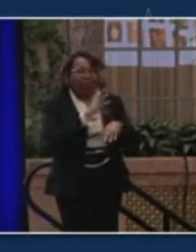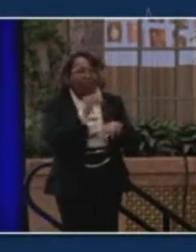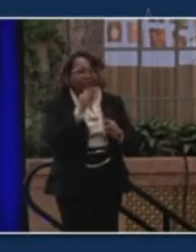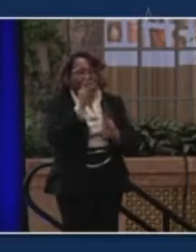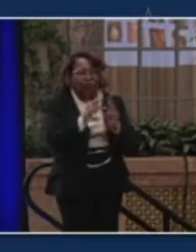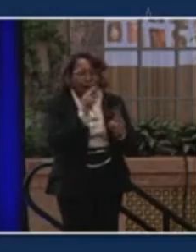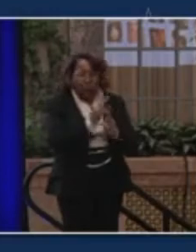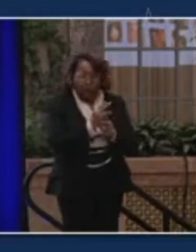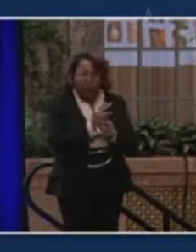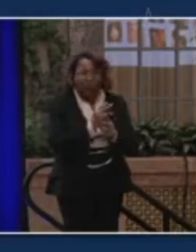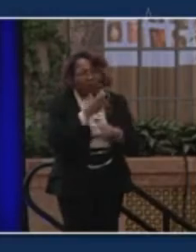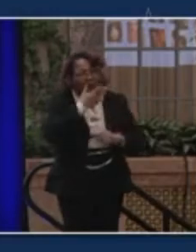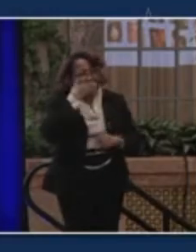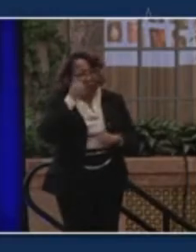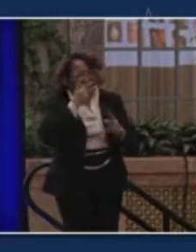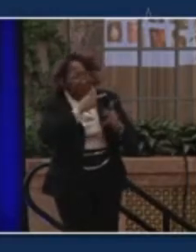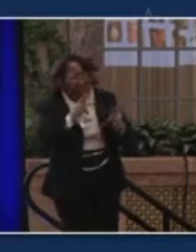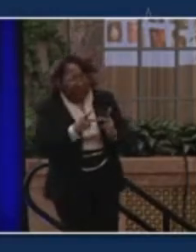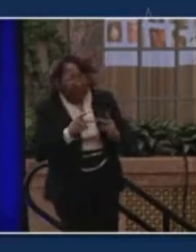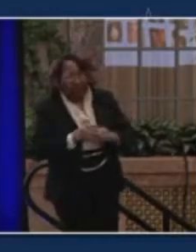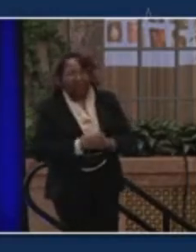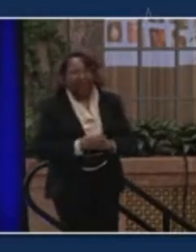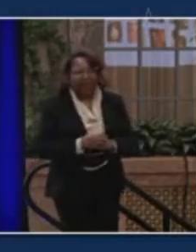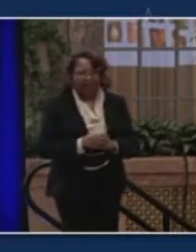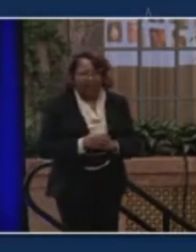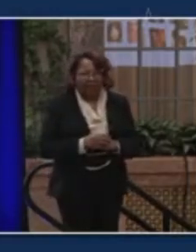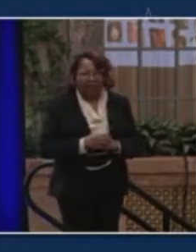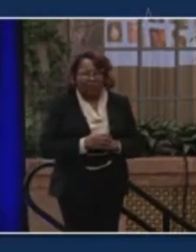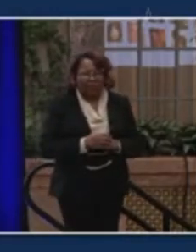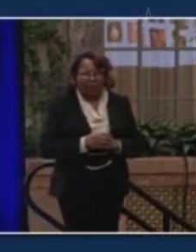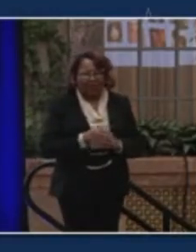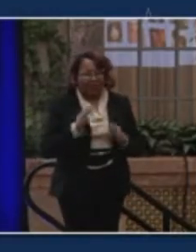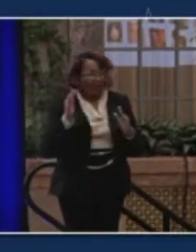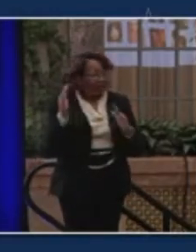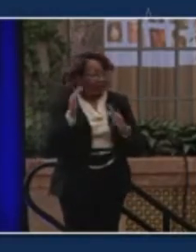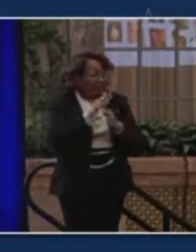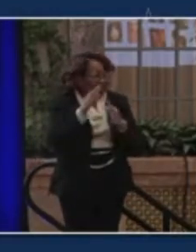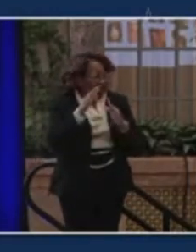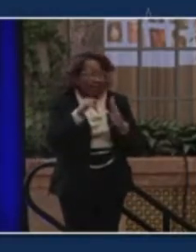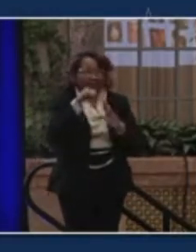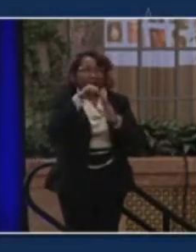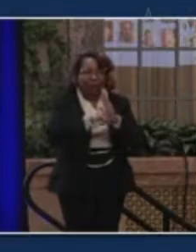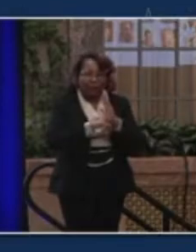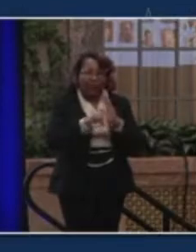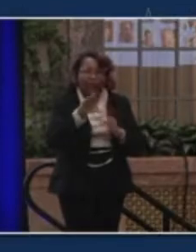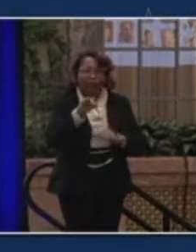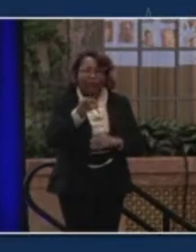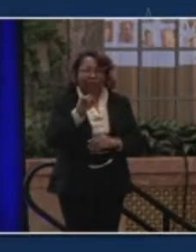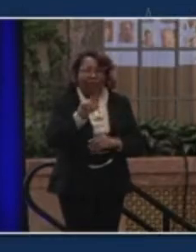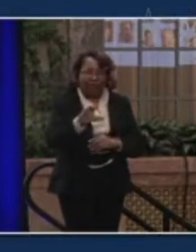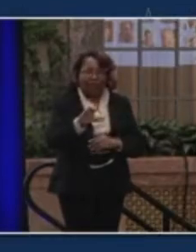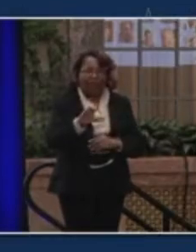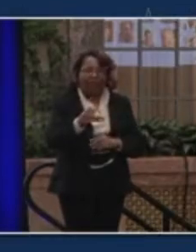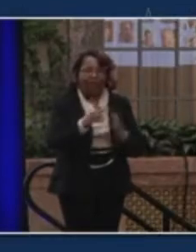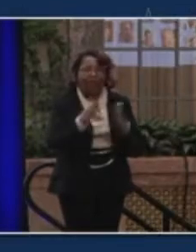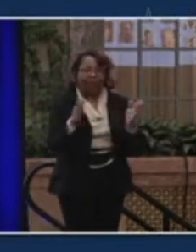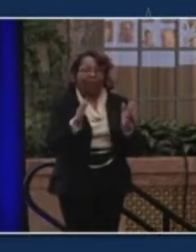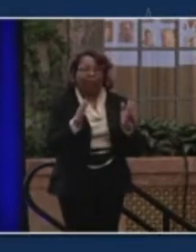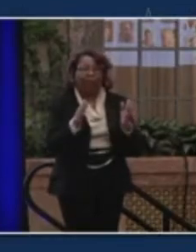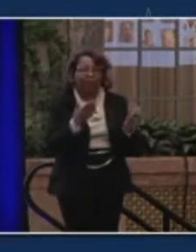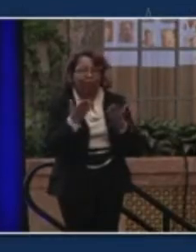a rich legacy of African-American excellence and profound civic and public service